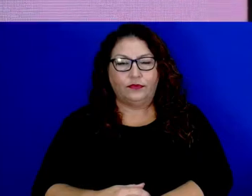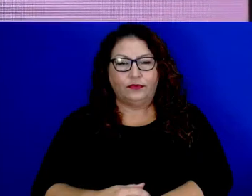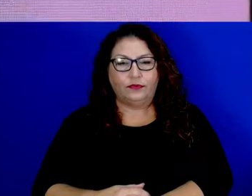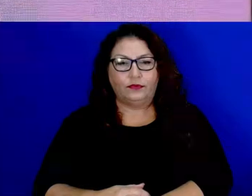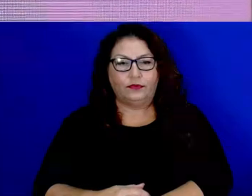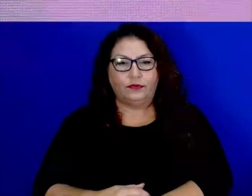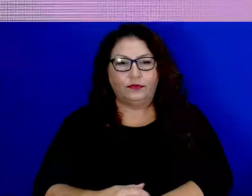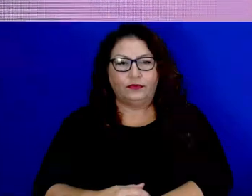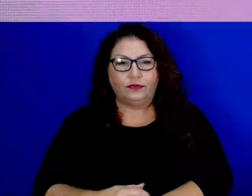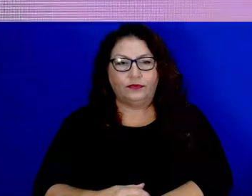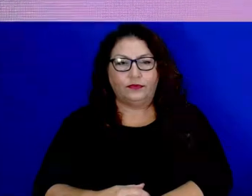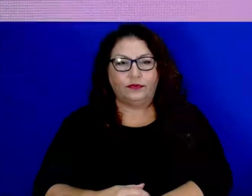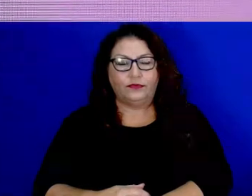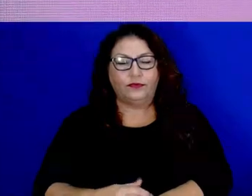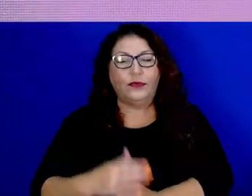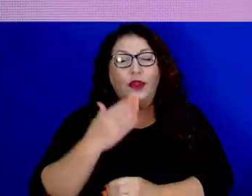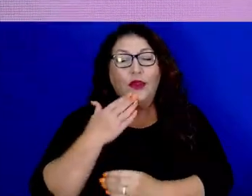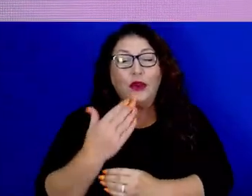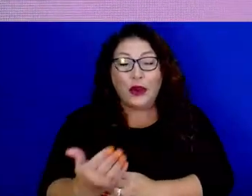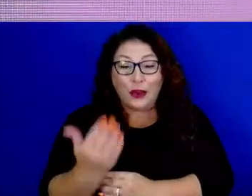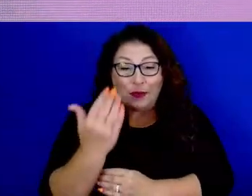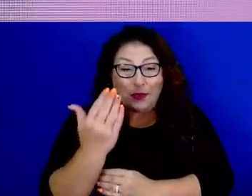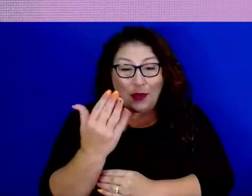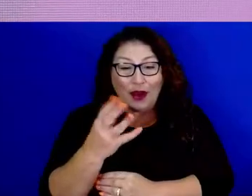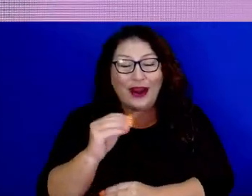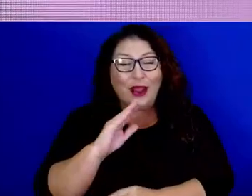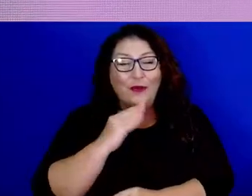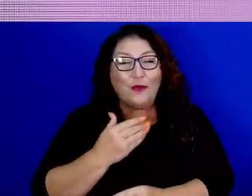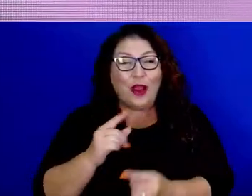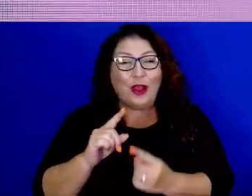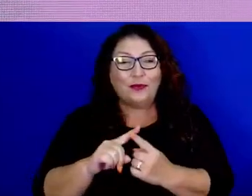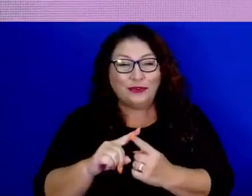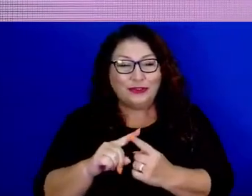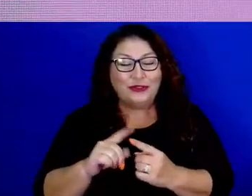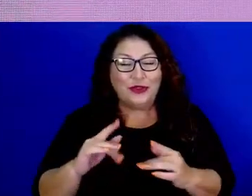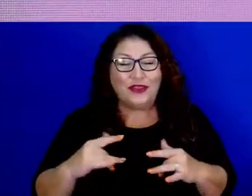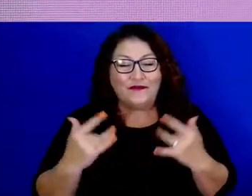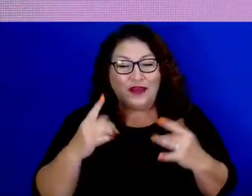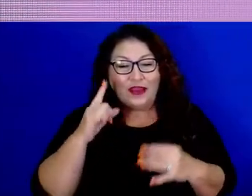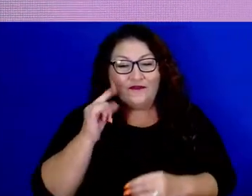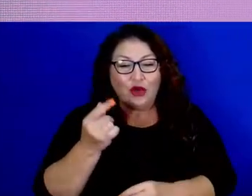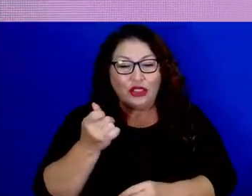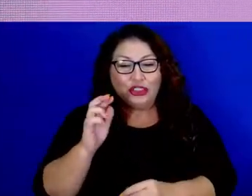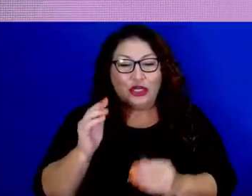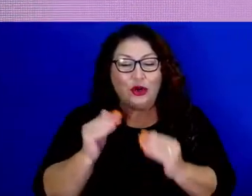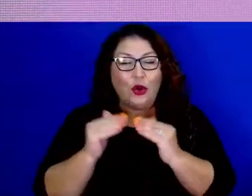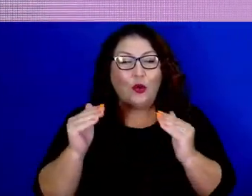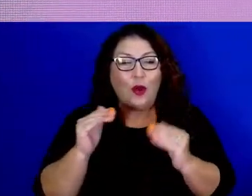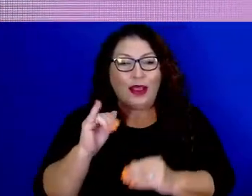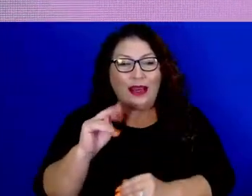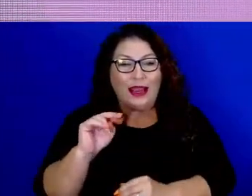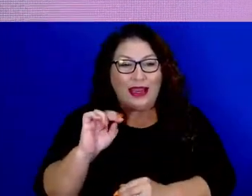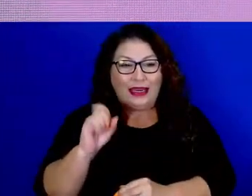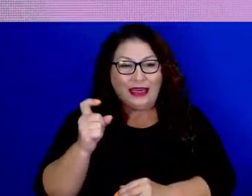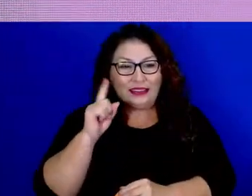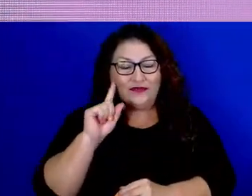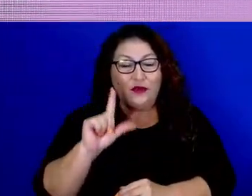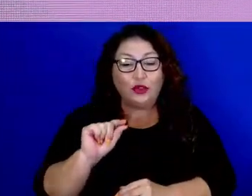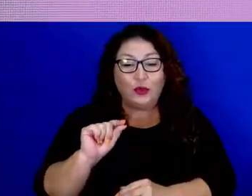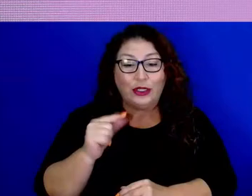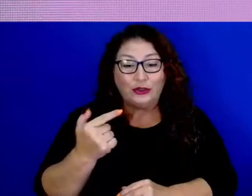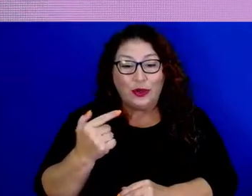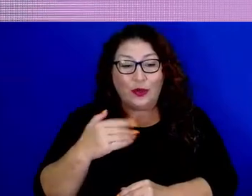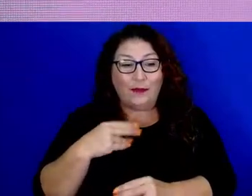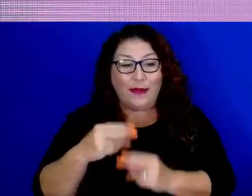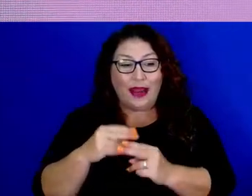Good morning and welcome to the launch event for the Gender Equality Index for 2021. My name is Jack Parrock.